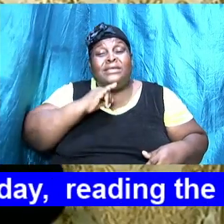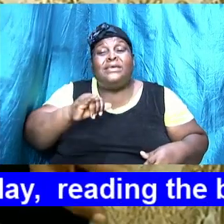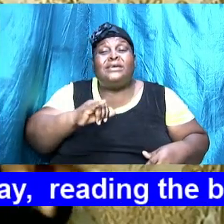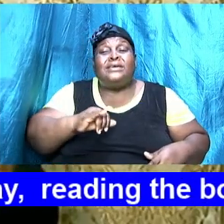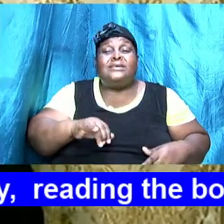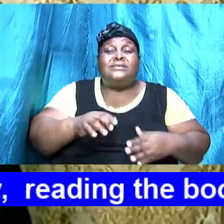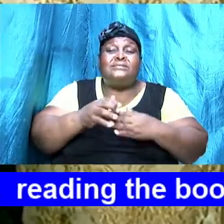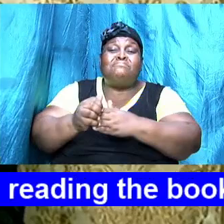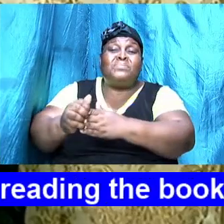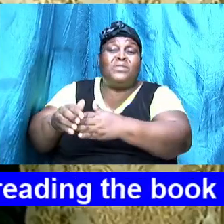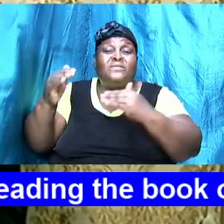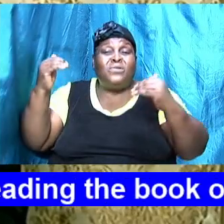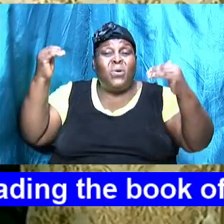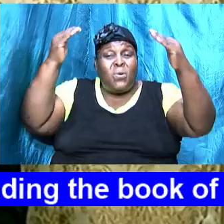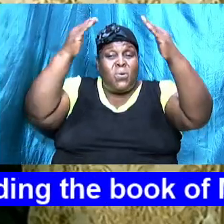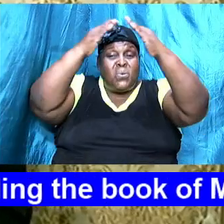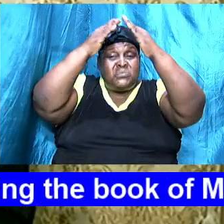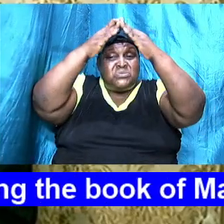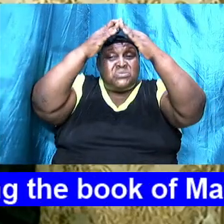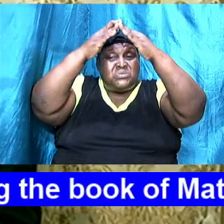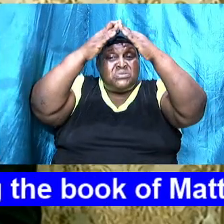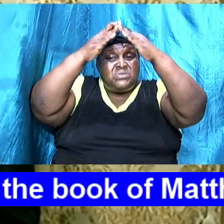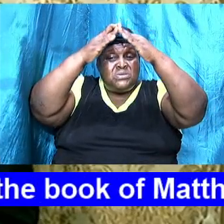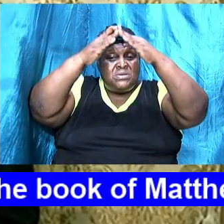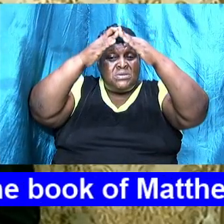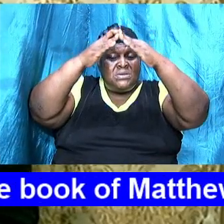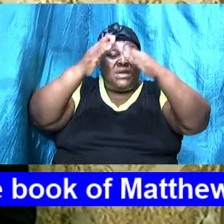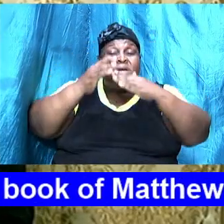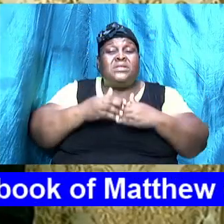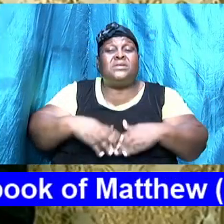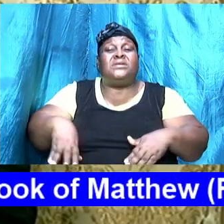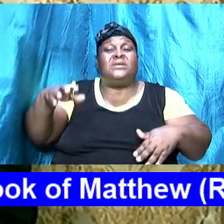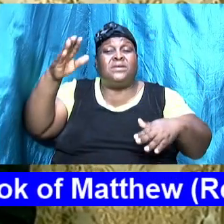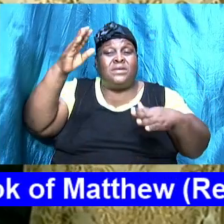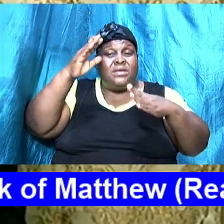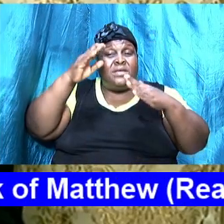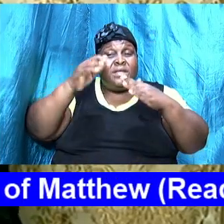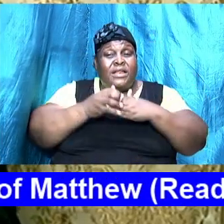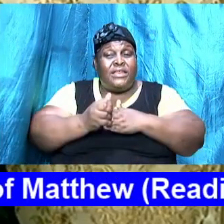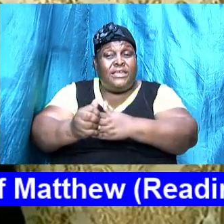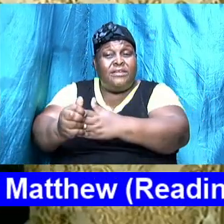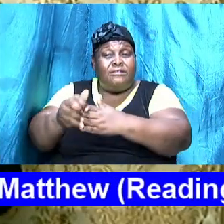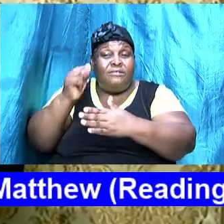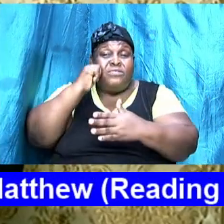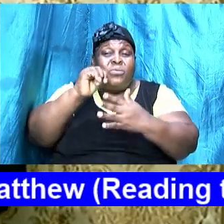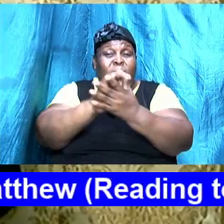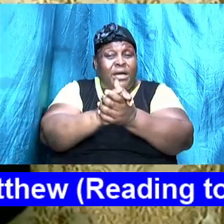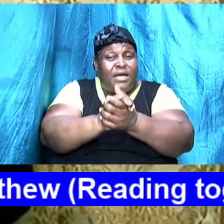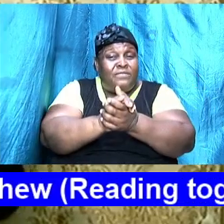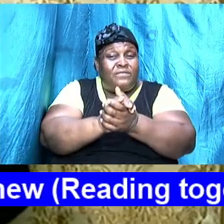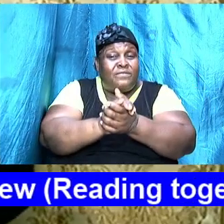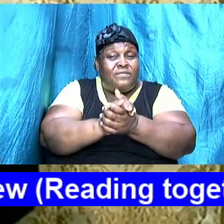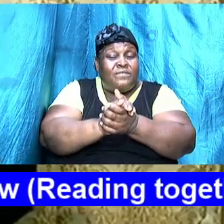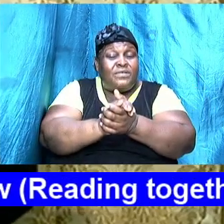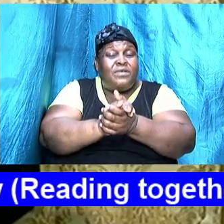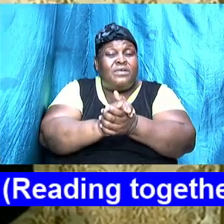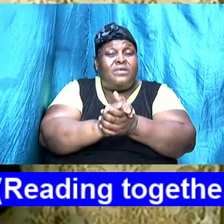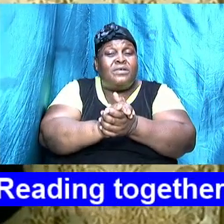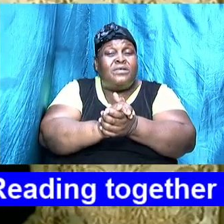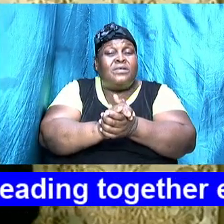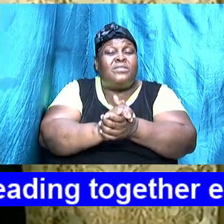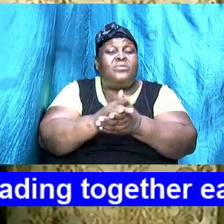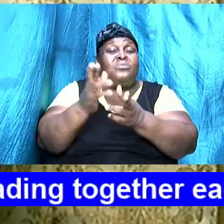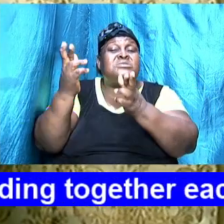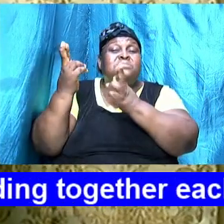the household, and the head of the wife, according to scripture, the responsibility is on